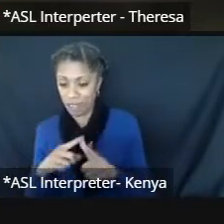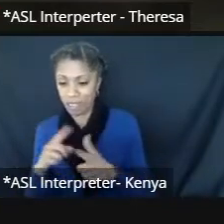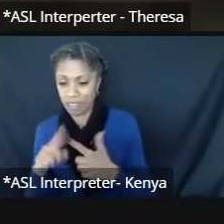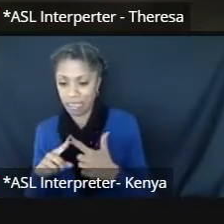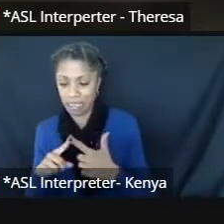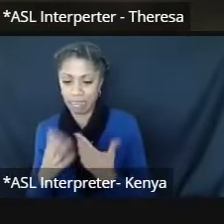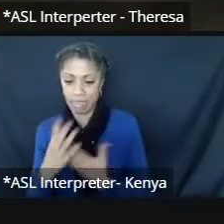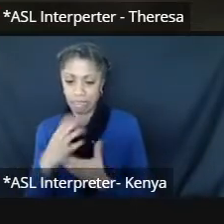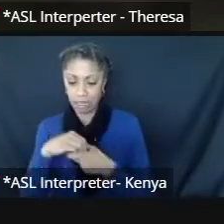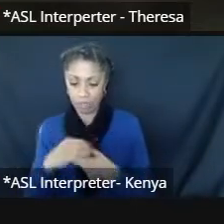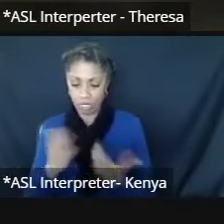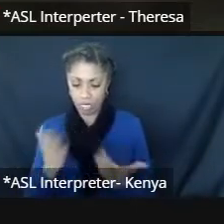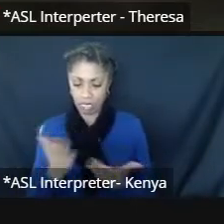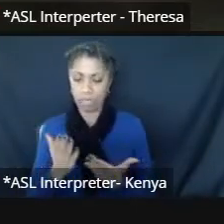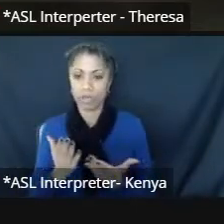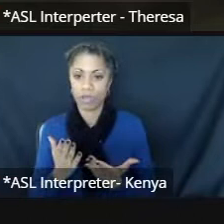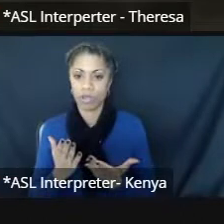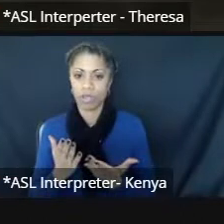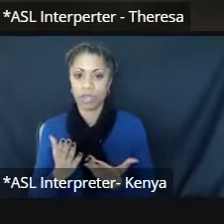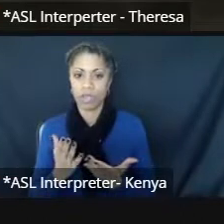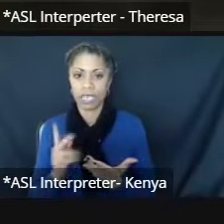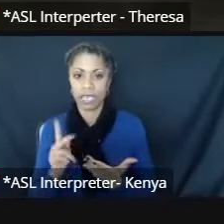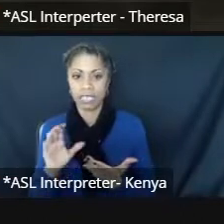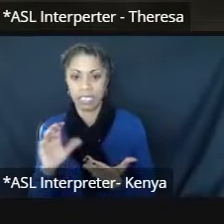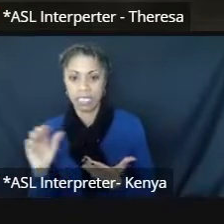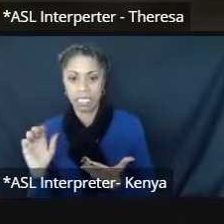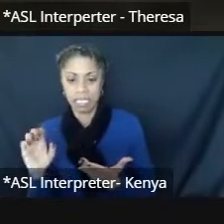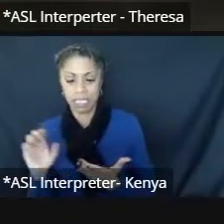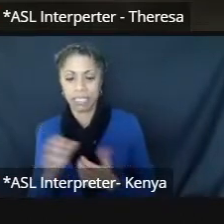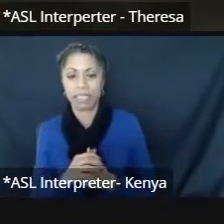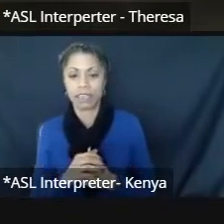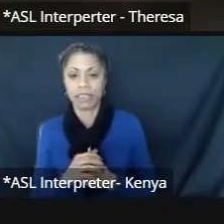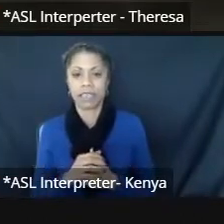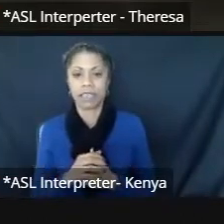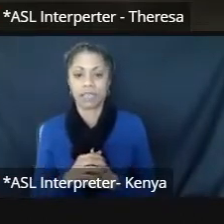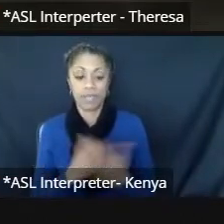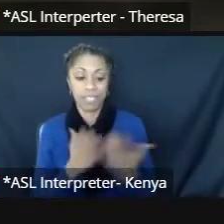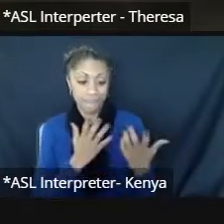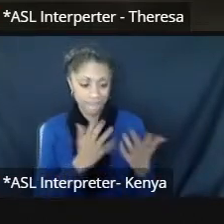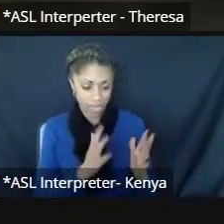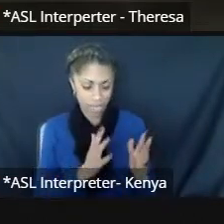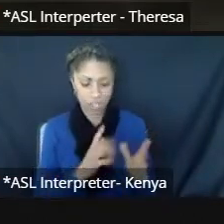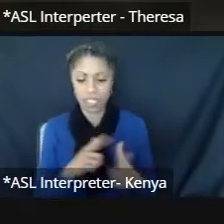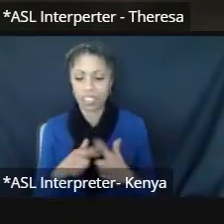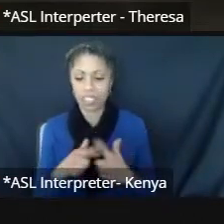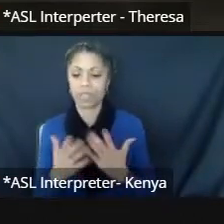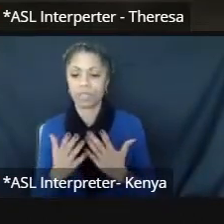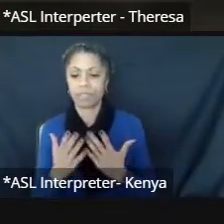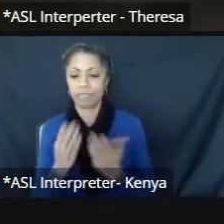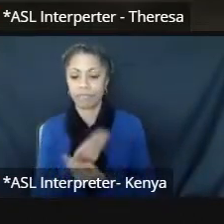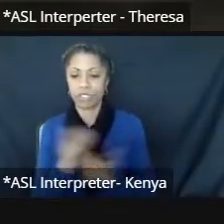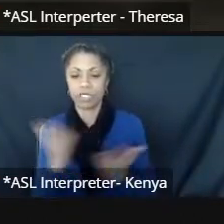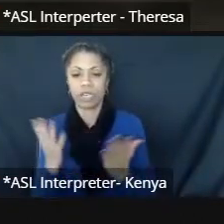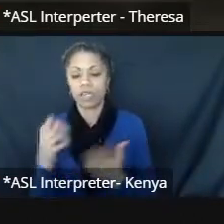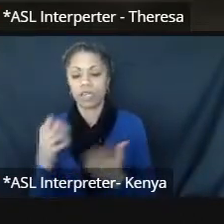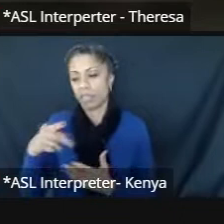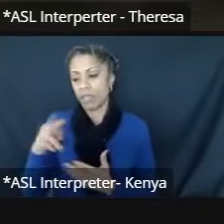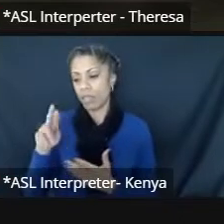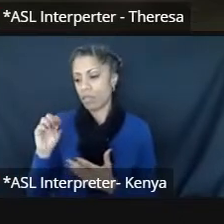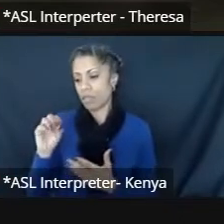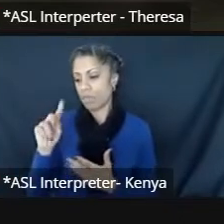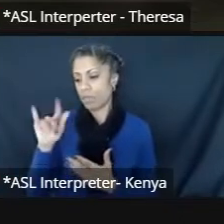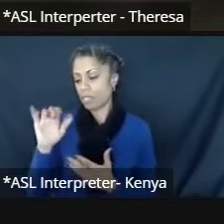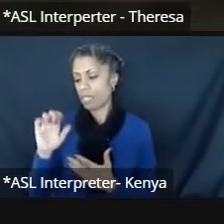KCAE? And cohort 1, after cohort 2, is going to be sharing their prototypes and what they've heard from their communities about